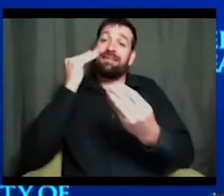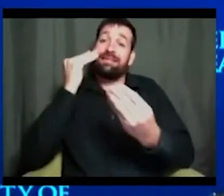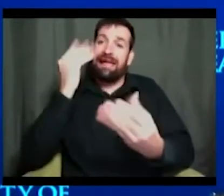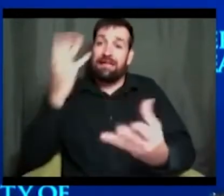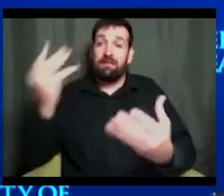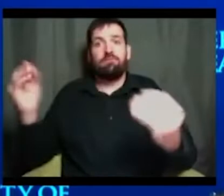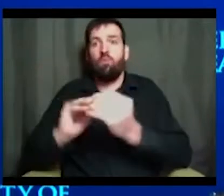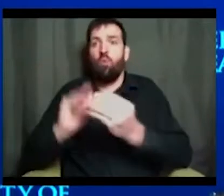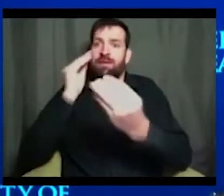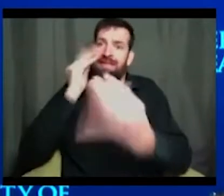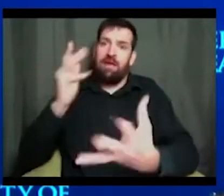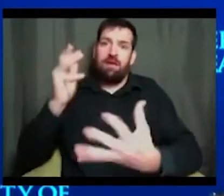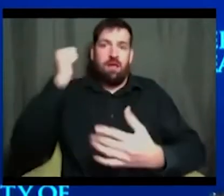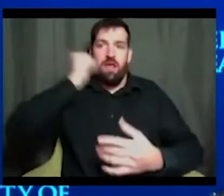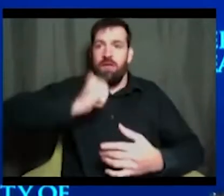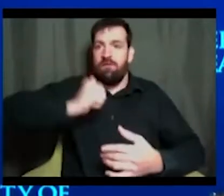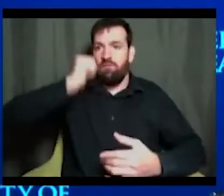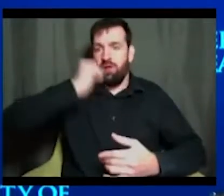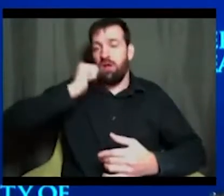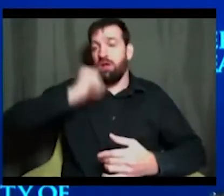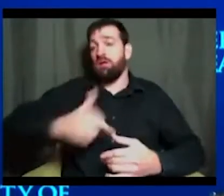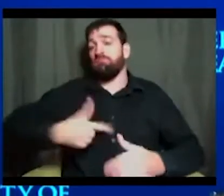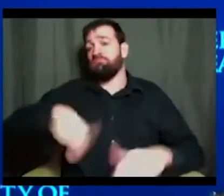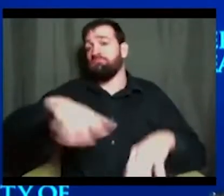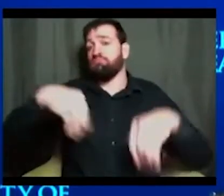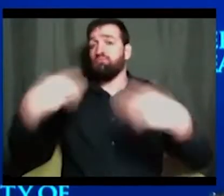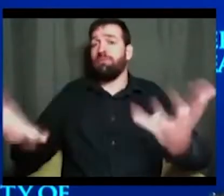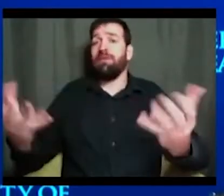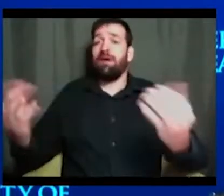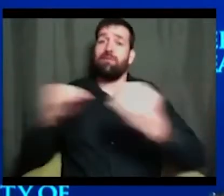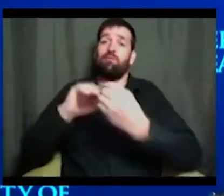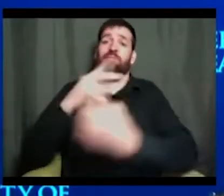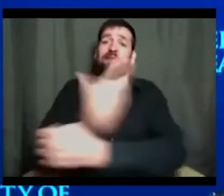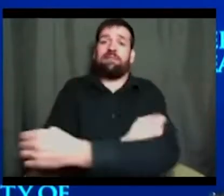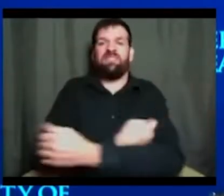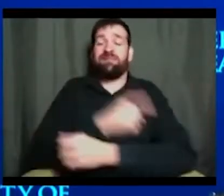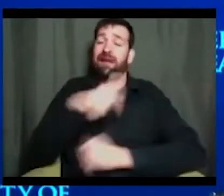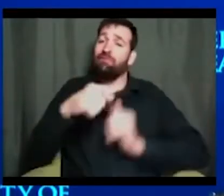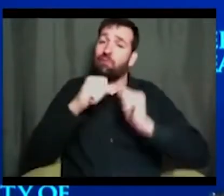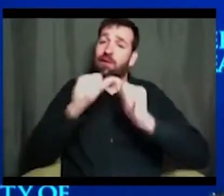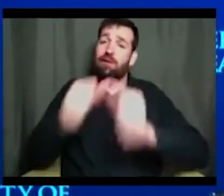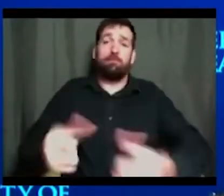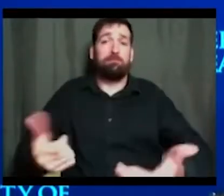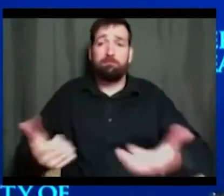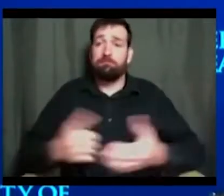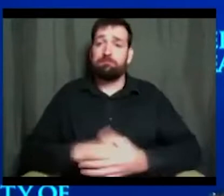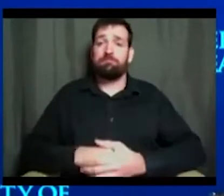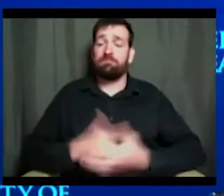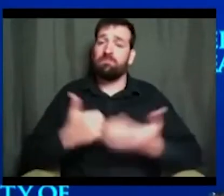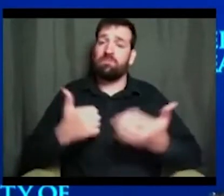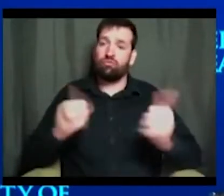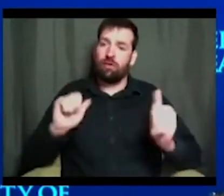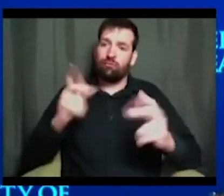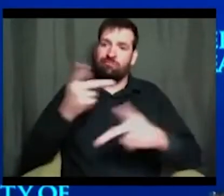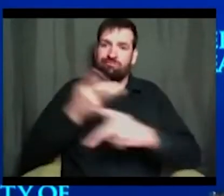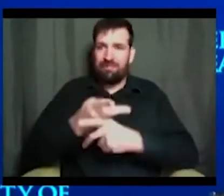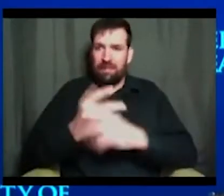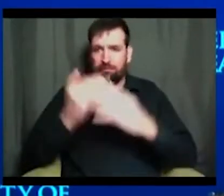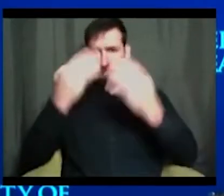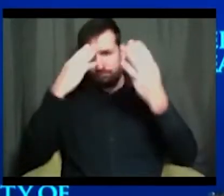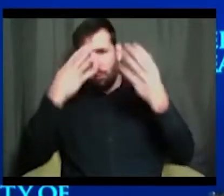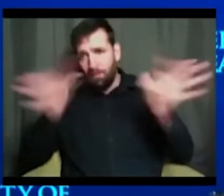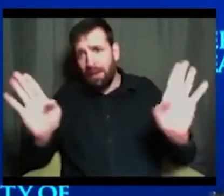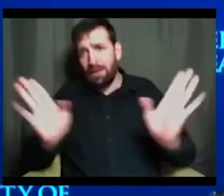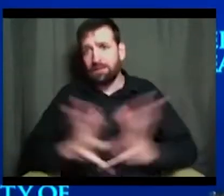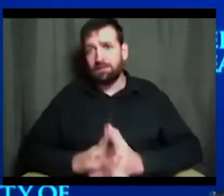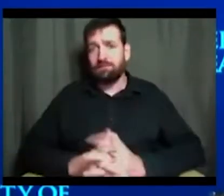as we do more vaccinations, and we've just got to keep having those conversations and try to stay even keel and open-minded. When you sat down